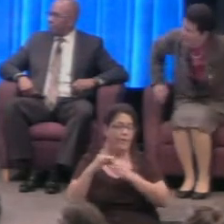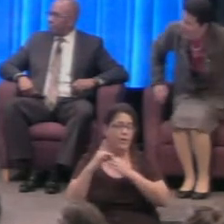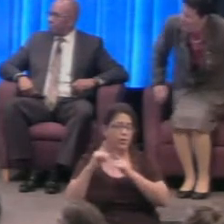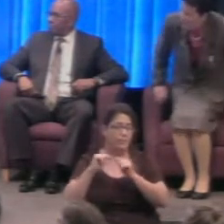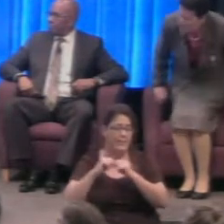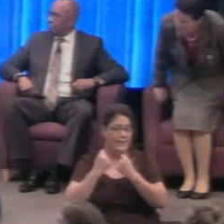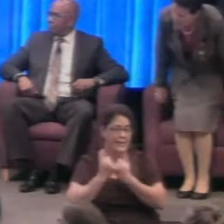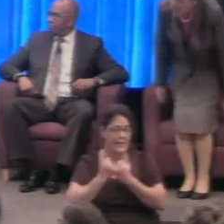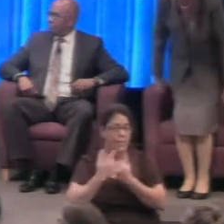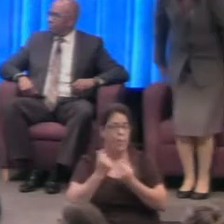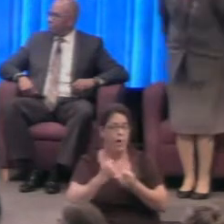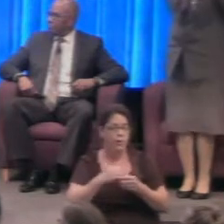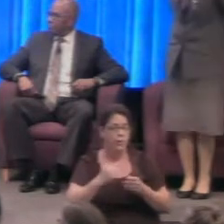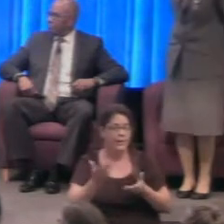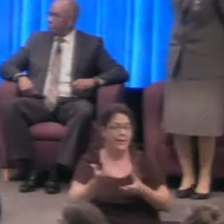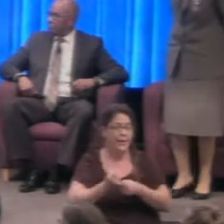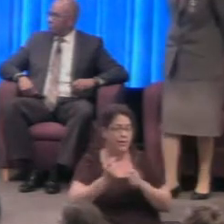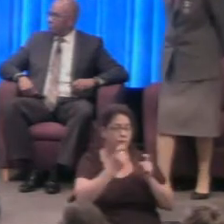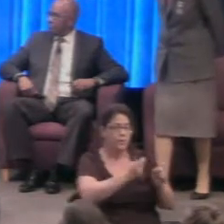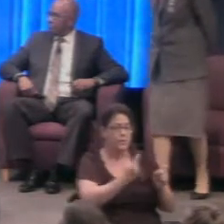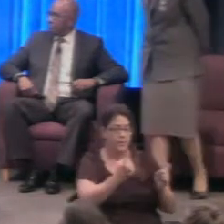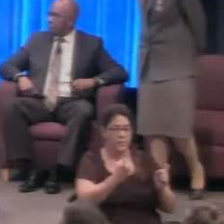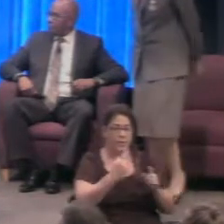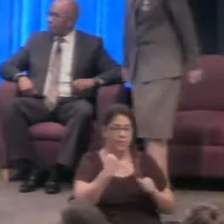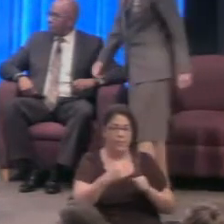little something to remember the program by.